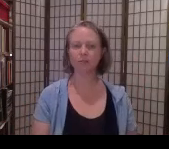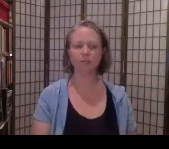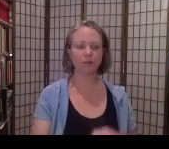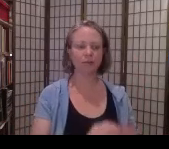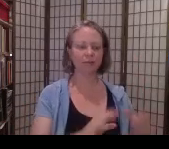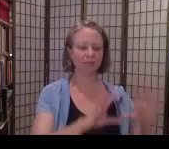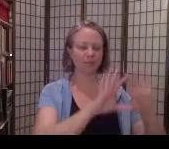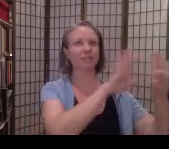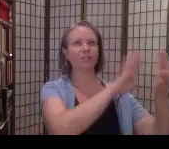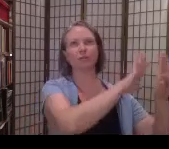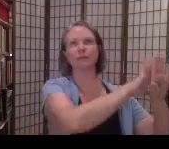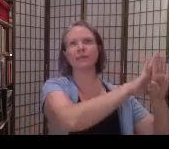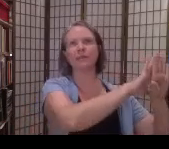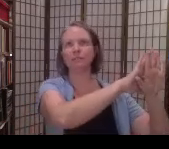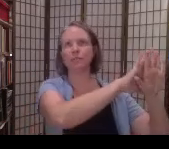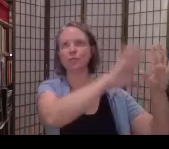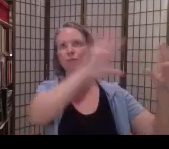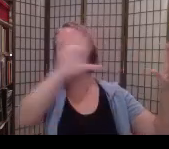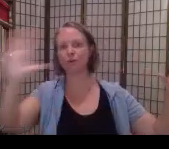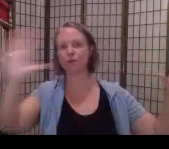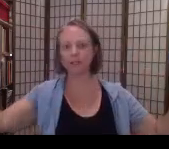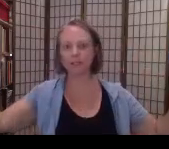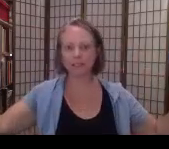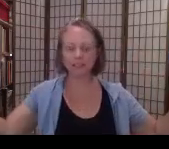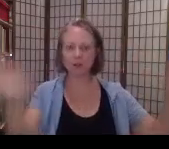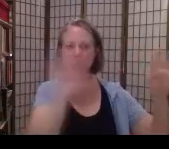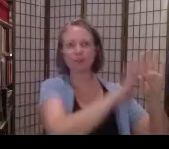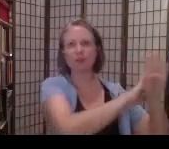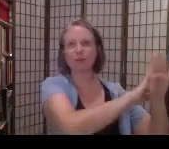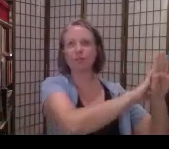So it's showing me, it's almost like it's showing me this musical score